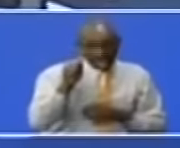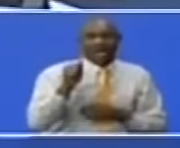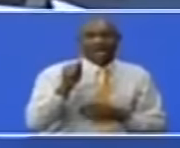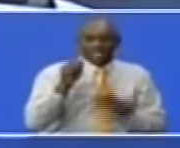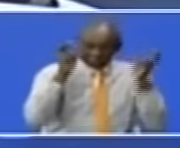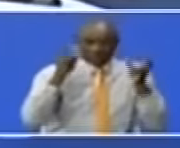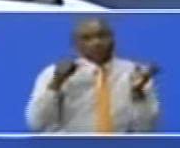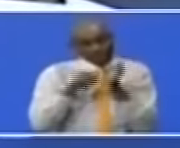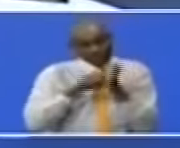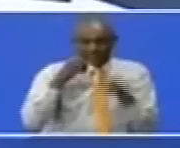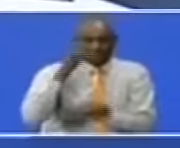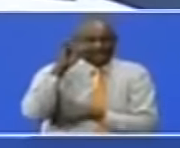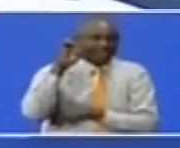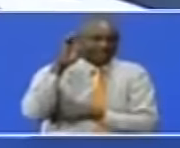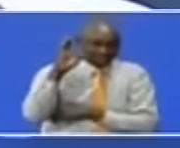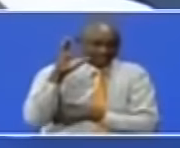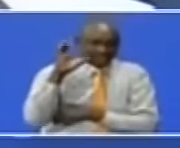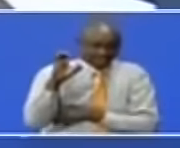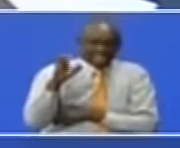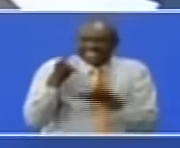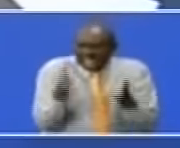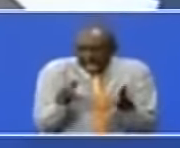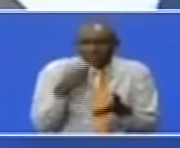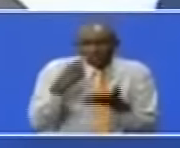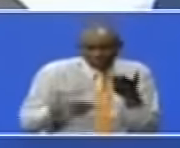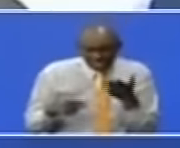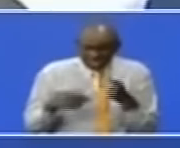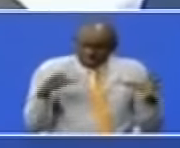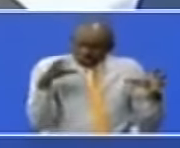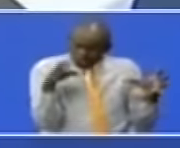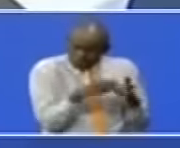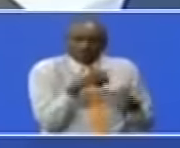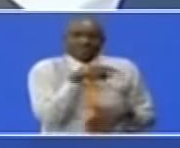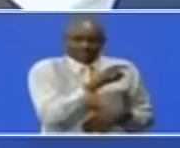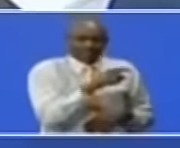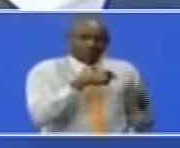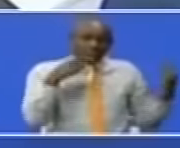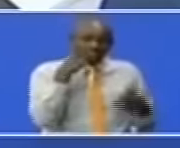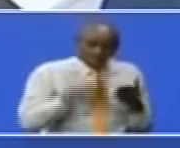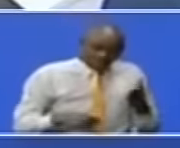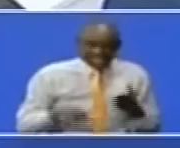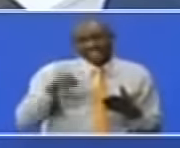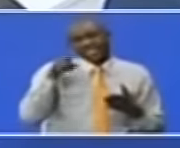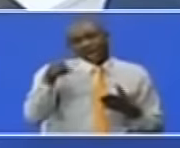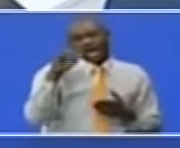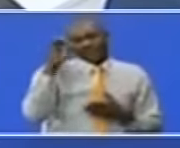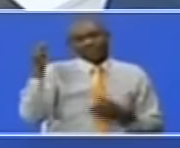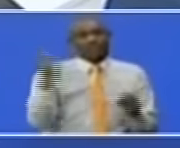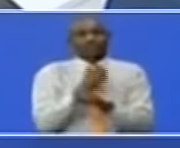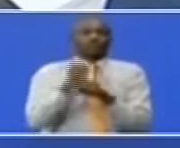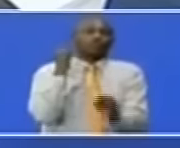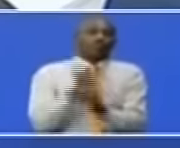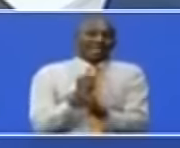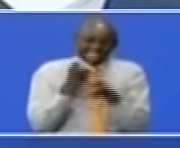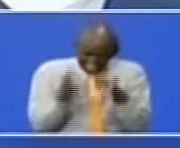IBC. Now we are having, it was only CORD Brigade saying the IBC is incompetent. We are now having